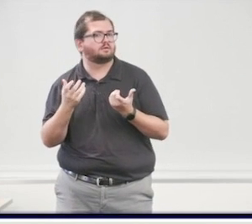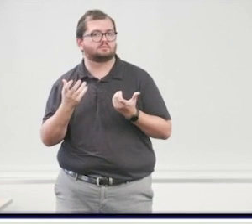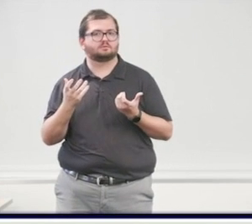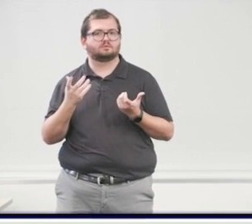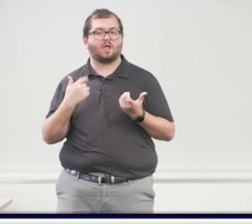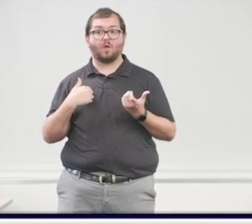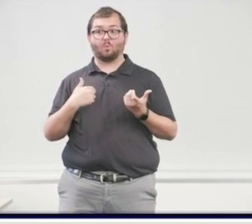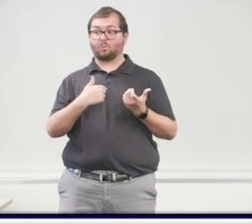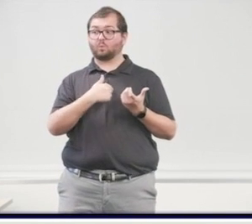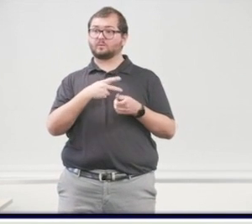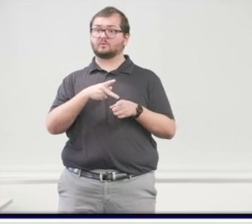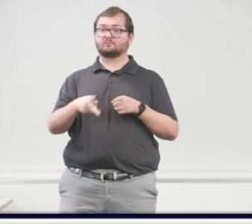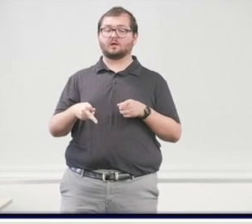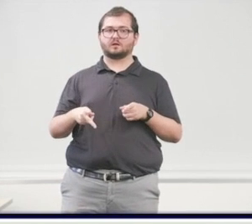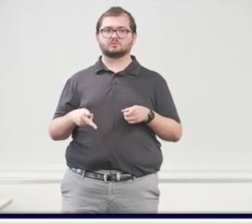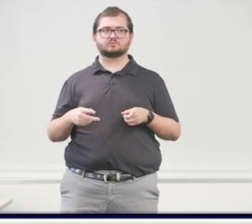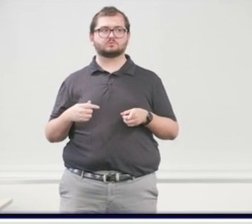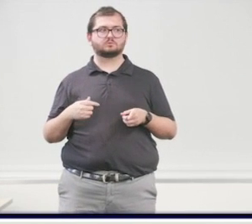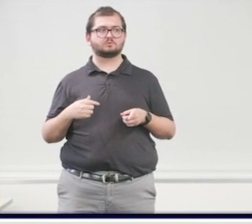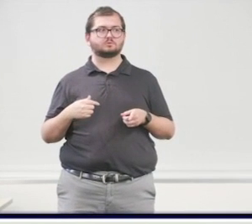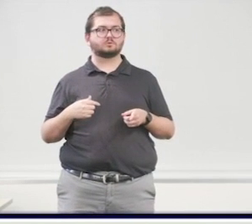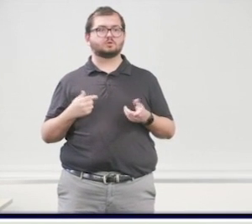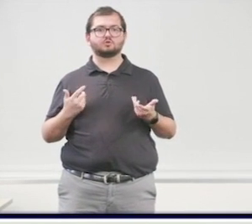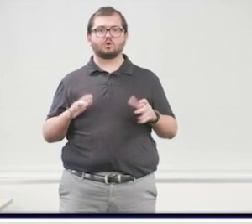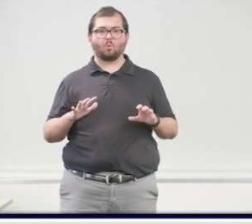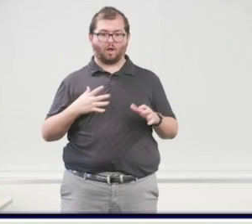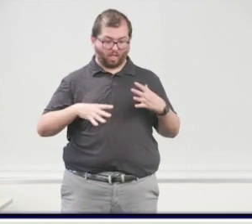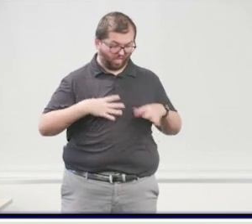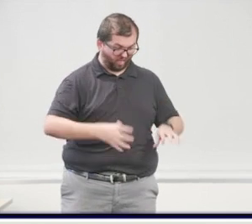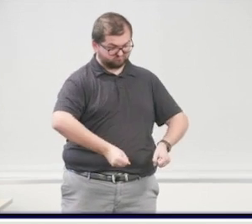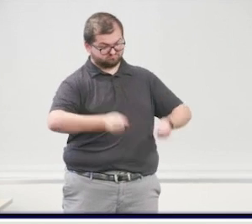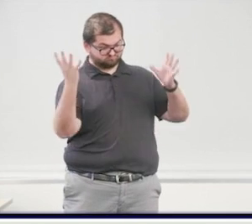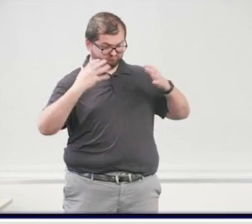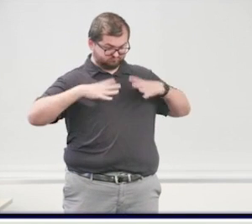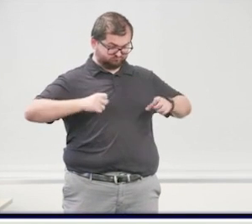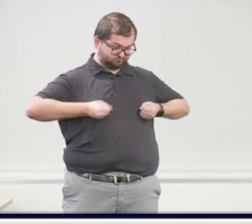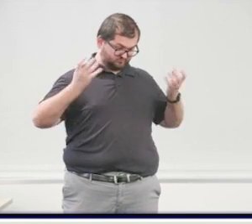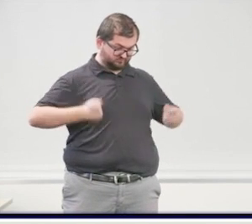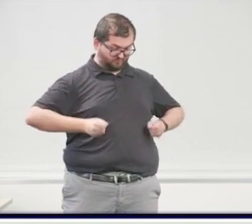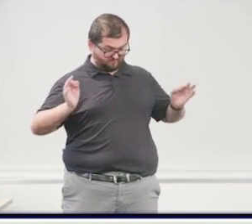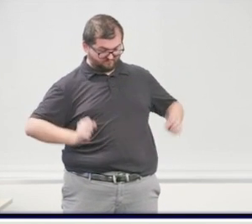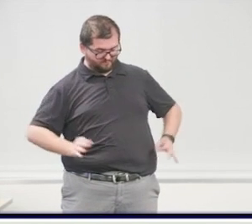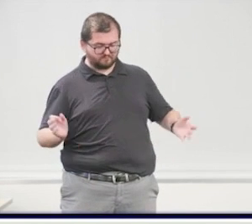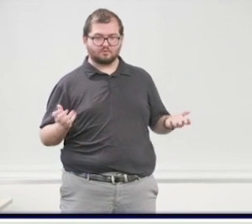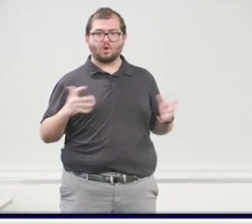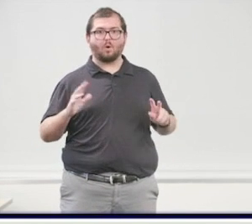want to do as professionals is take off all your clothes right there in the middle of the street just to add to it.